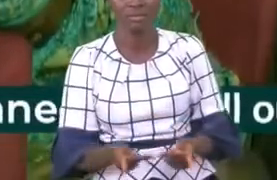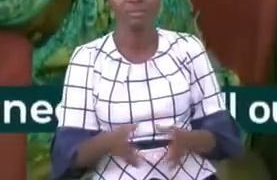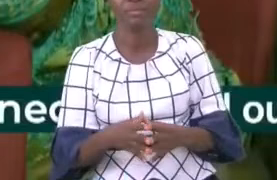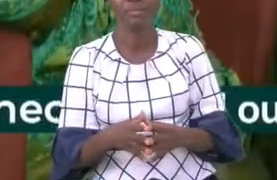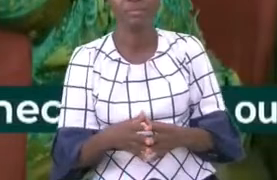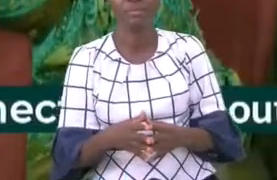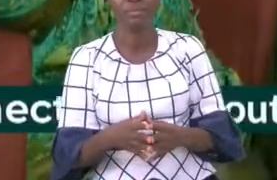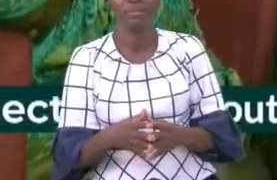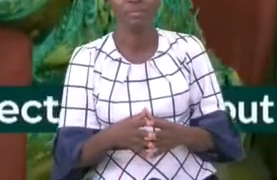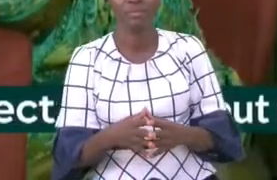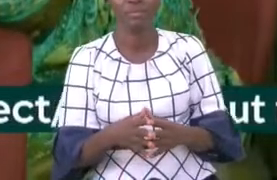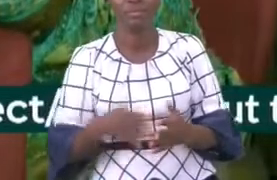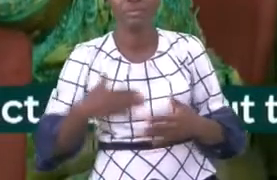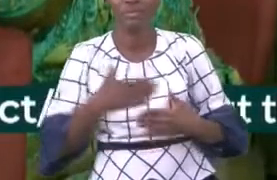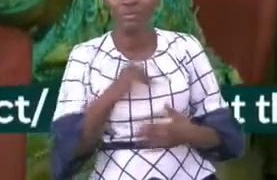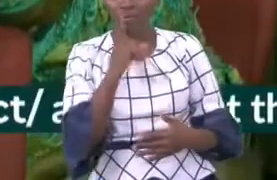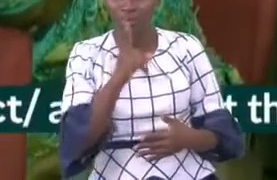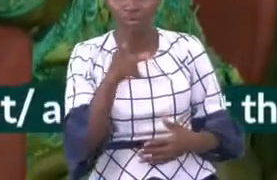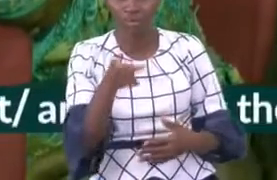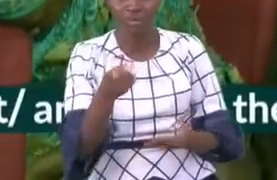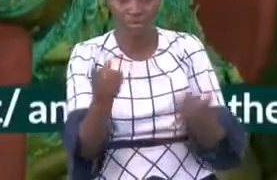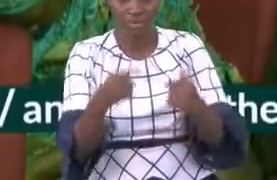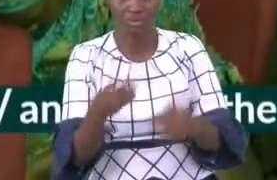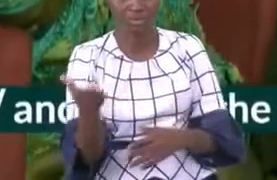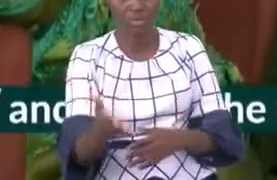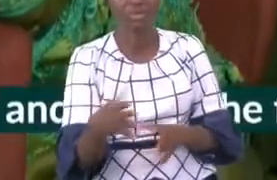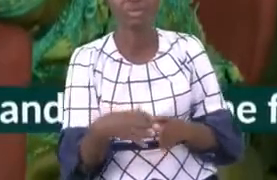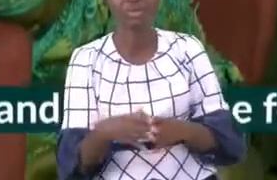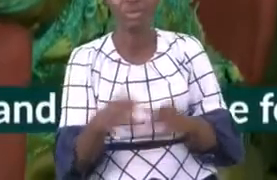It's very, very important.